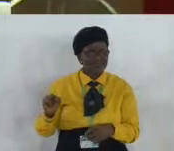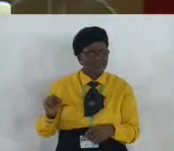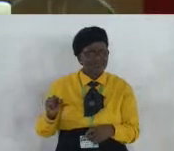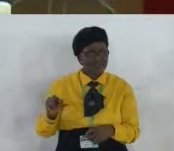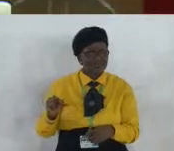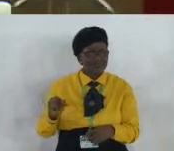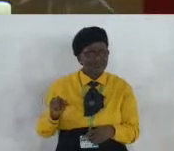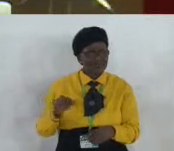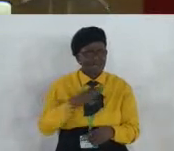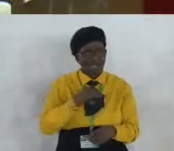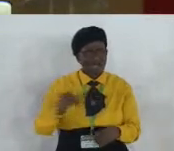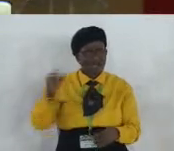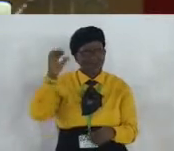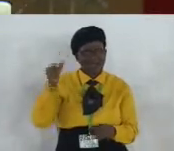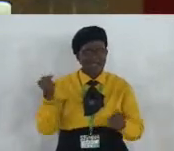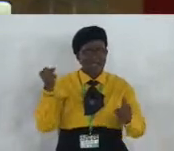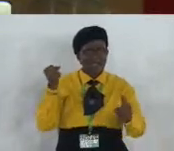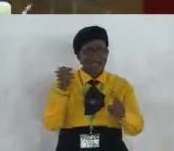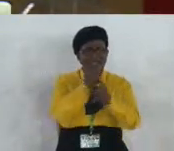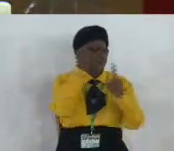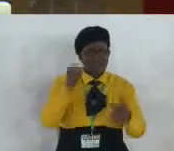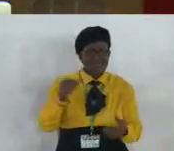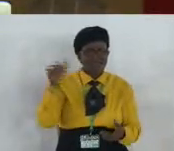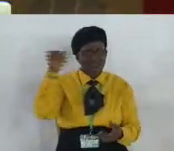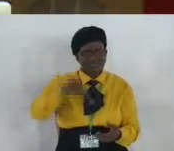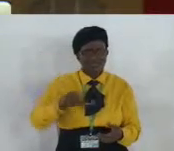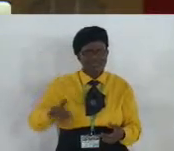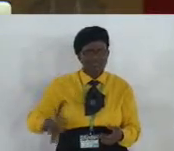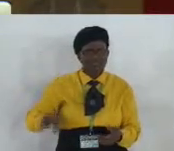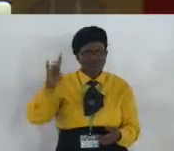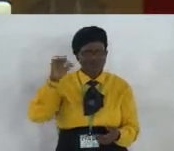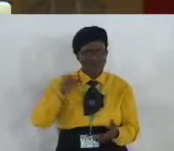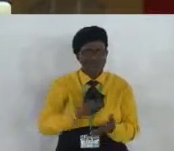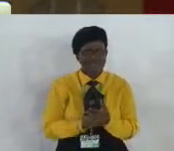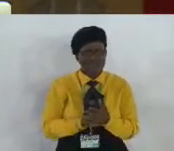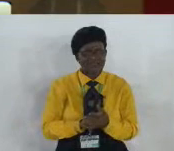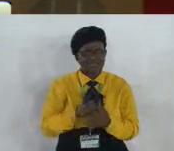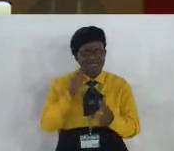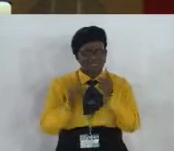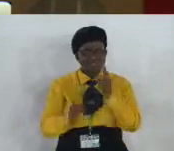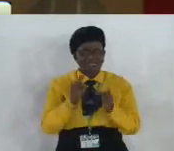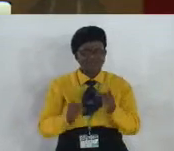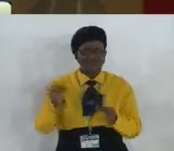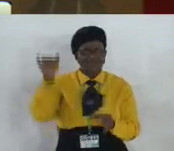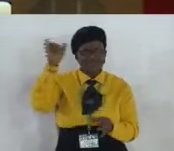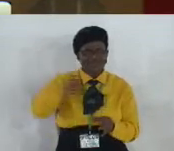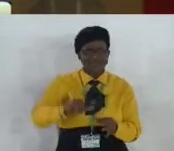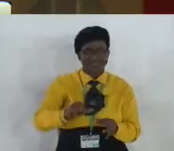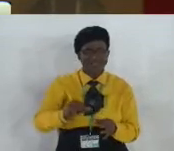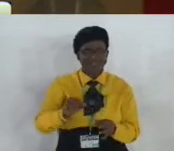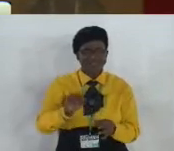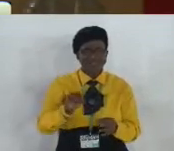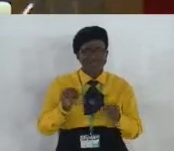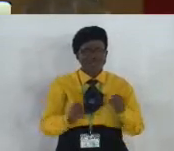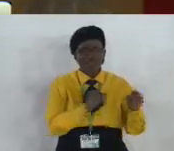Then by accident, they discovered that, if they put two fingers